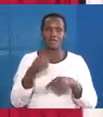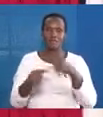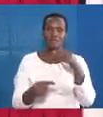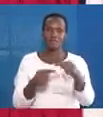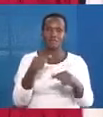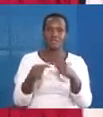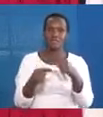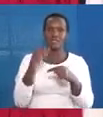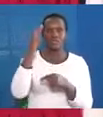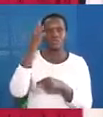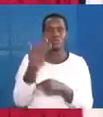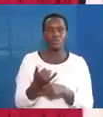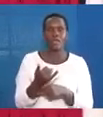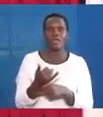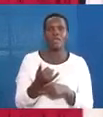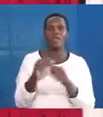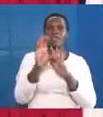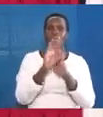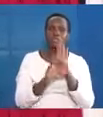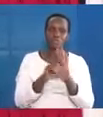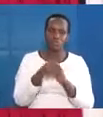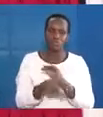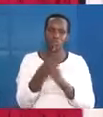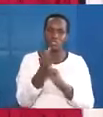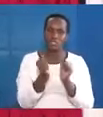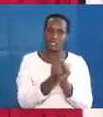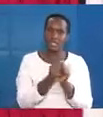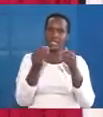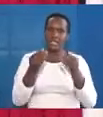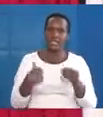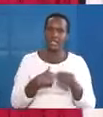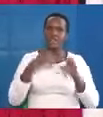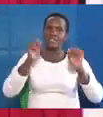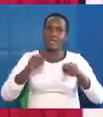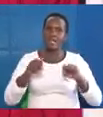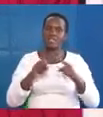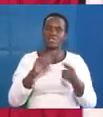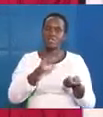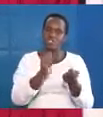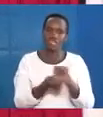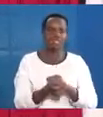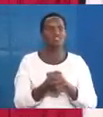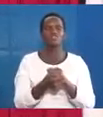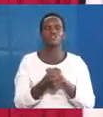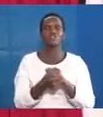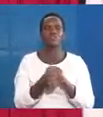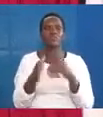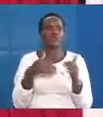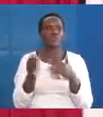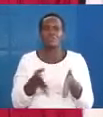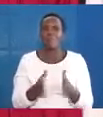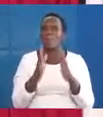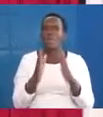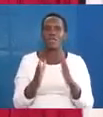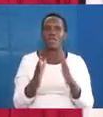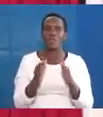of the Constitution gave us the ability to change it, but in a way